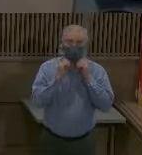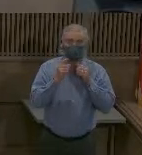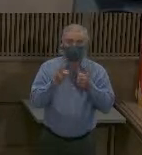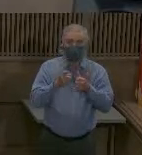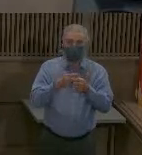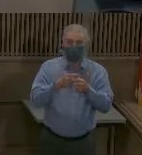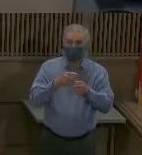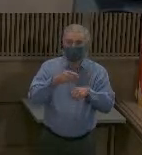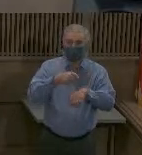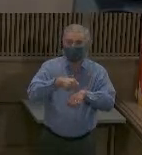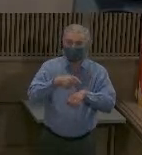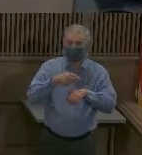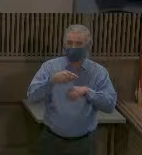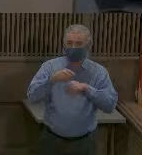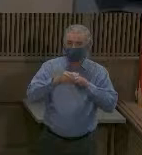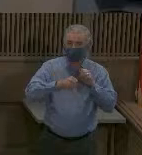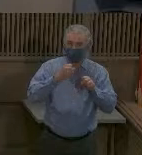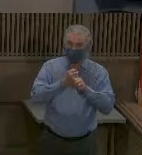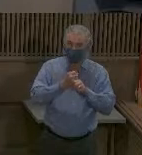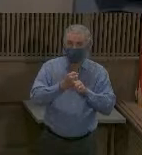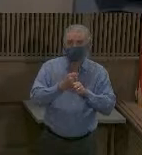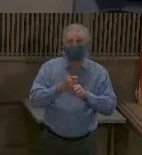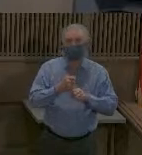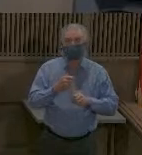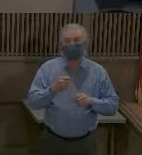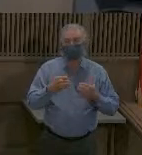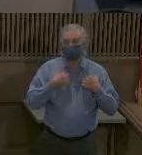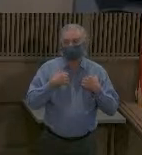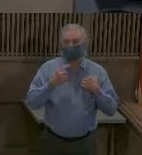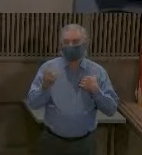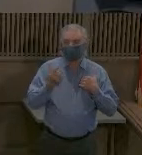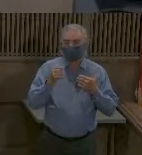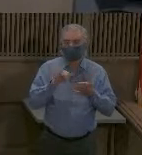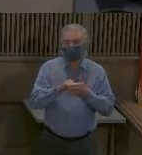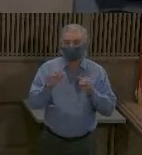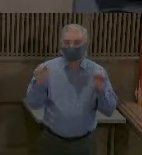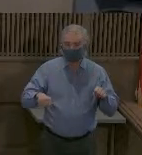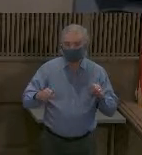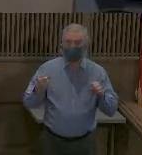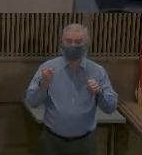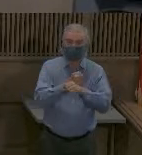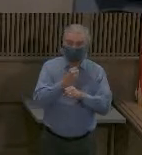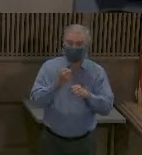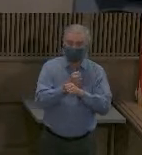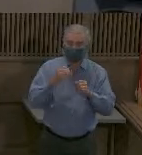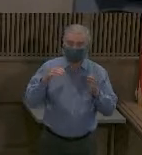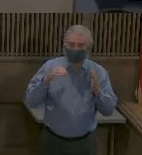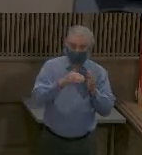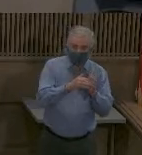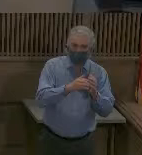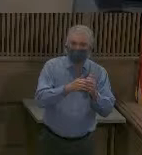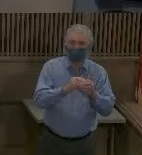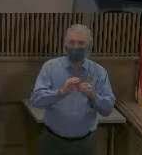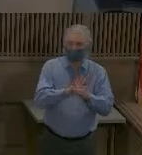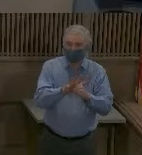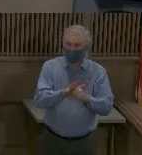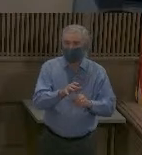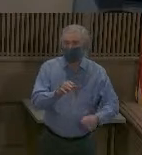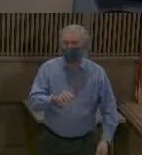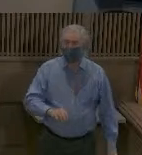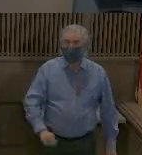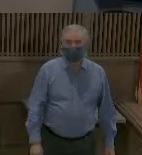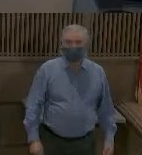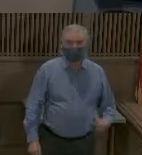actually have an asset that is directly designed to destroy the virus. I'm not an expert on the